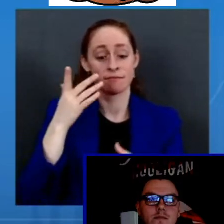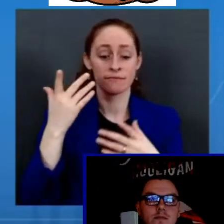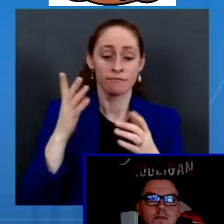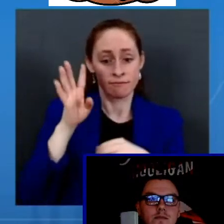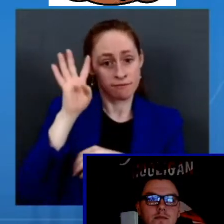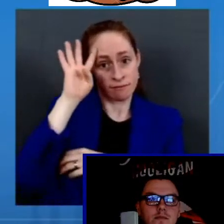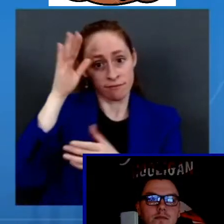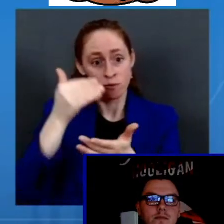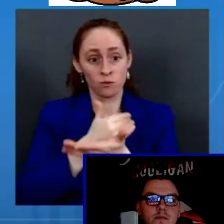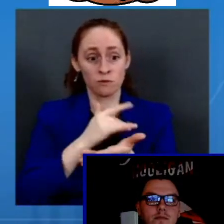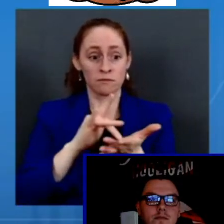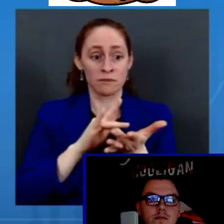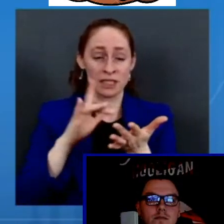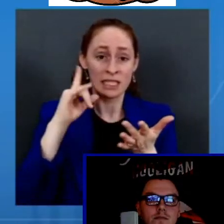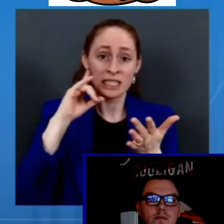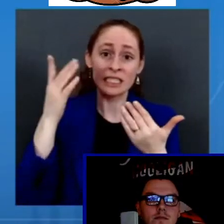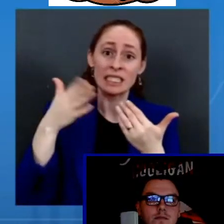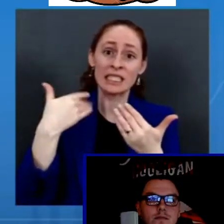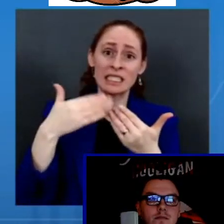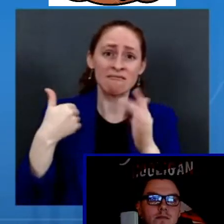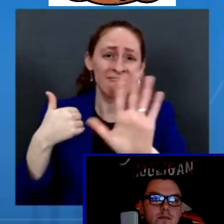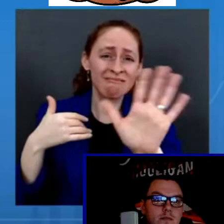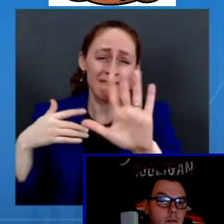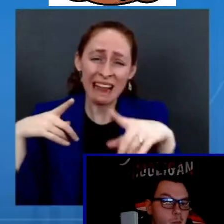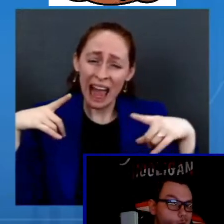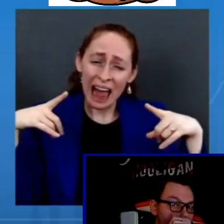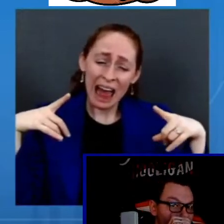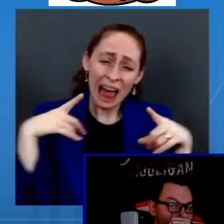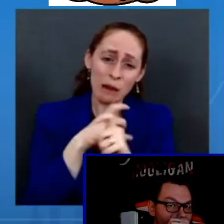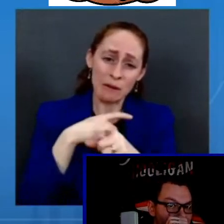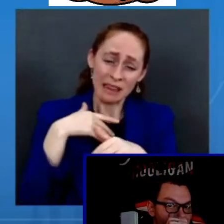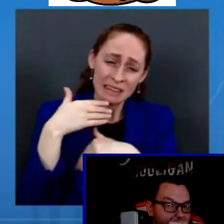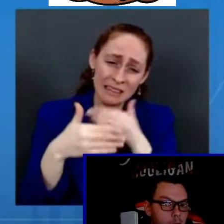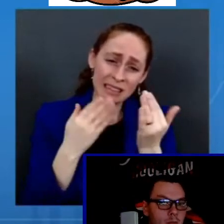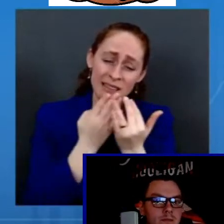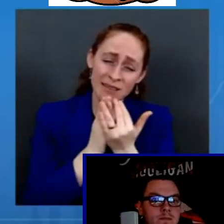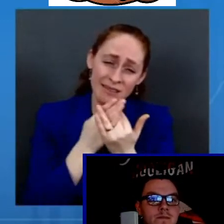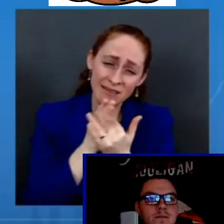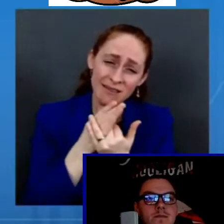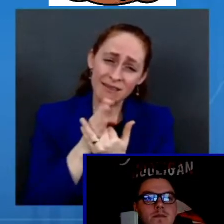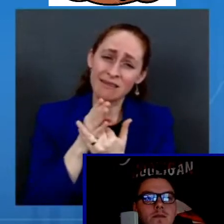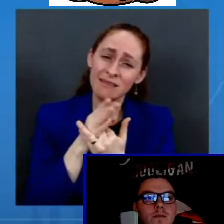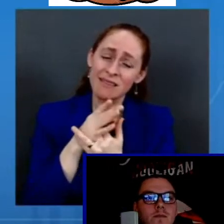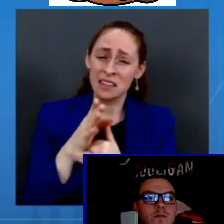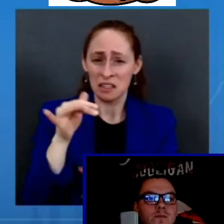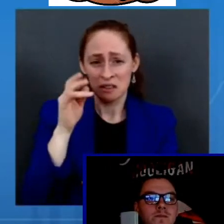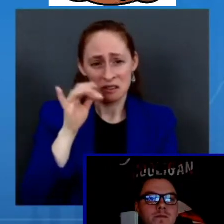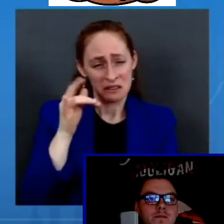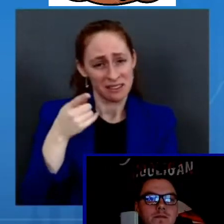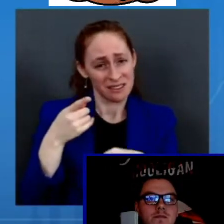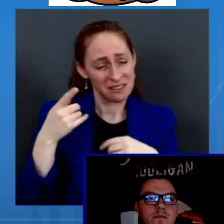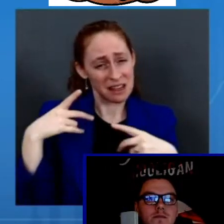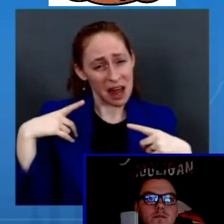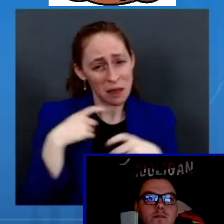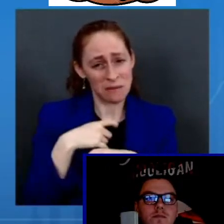long duration that it takes to make it. And hopefully we'll be able to shorten that process by working closely with them.